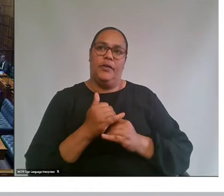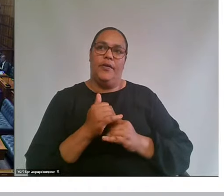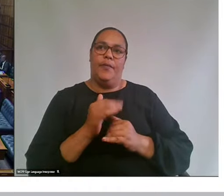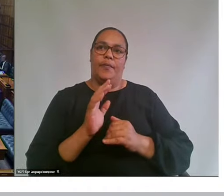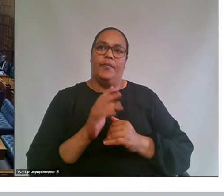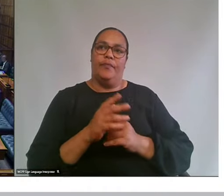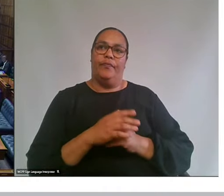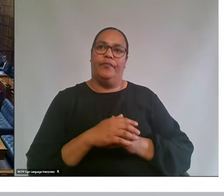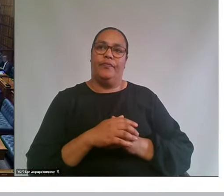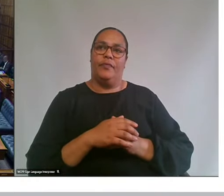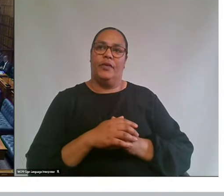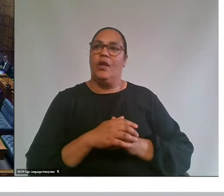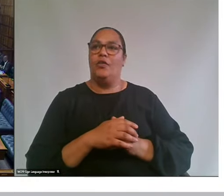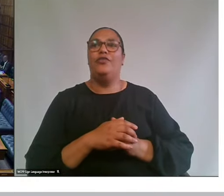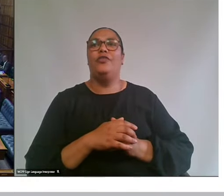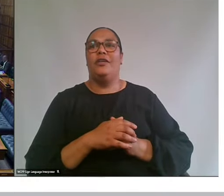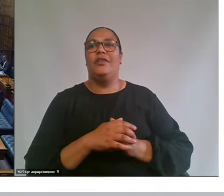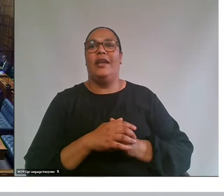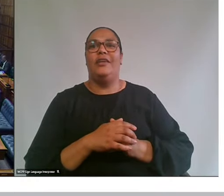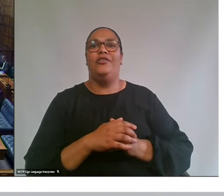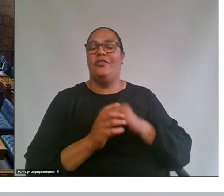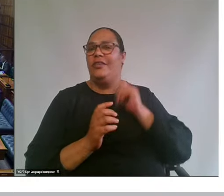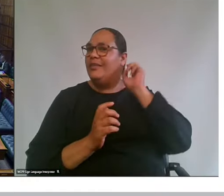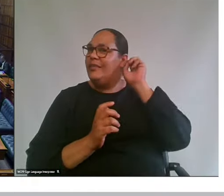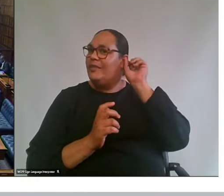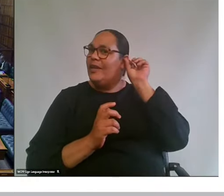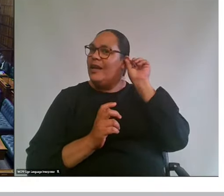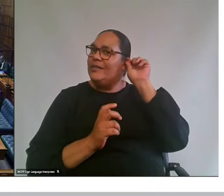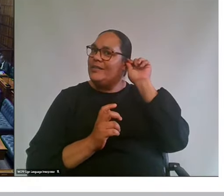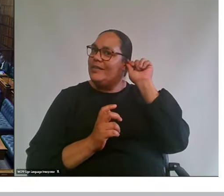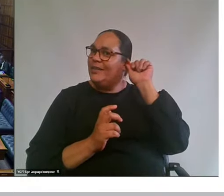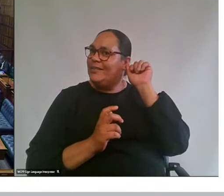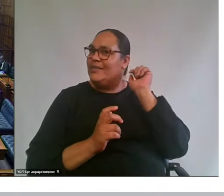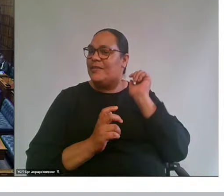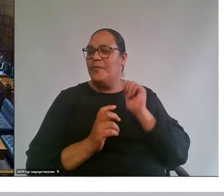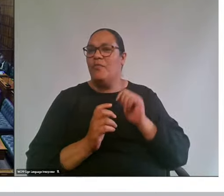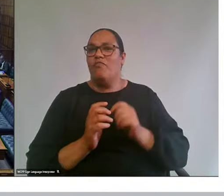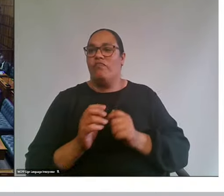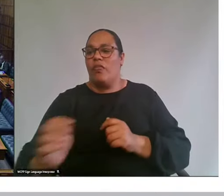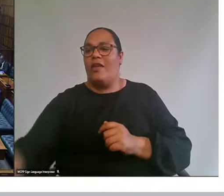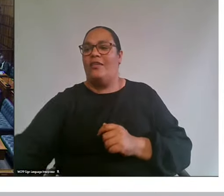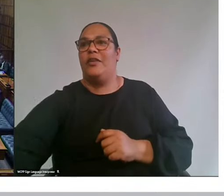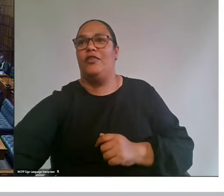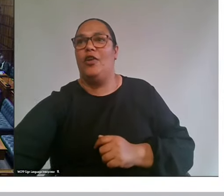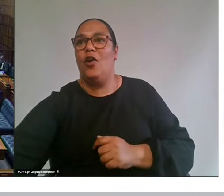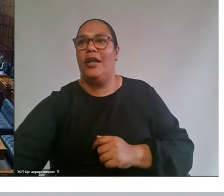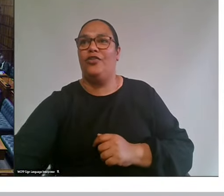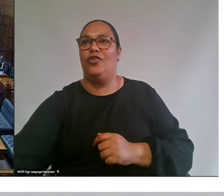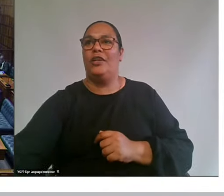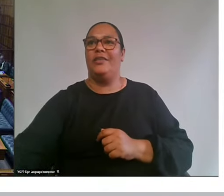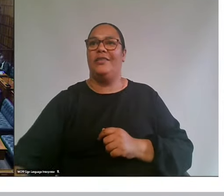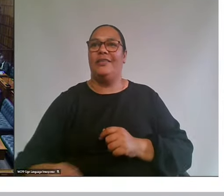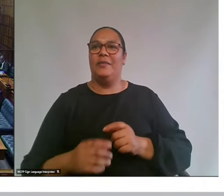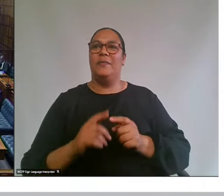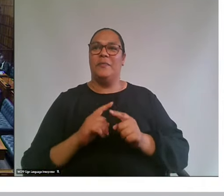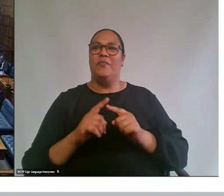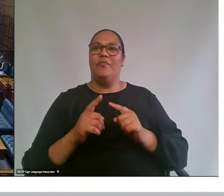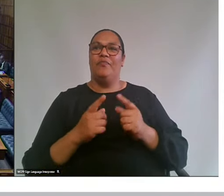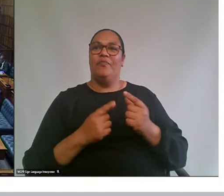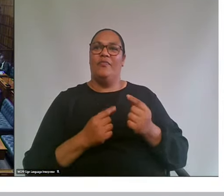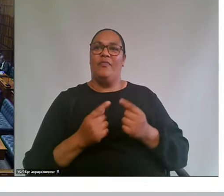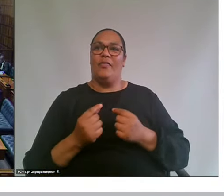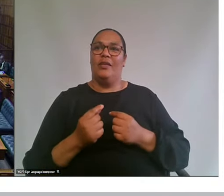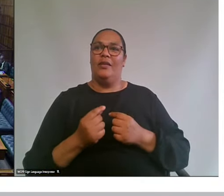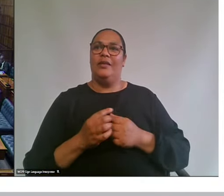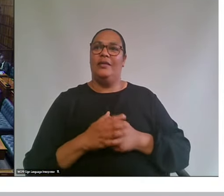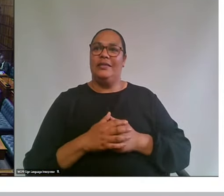two three if three that are South African what might be the reason for that